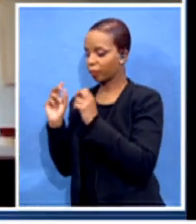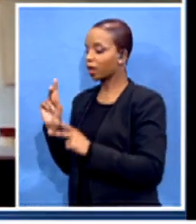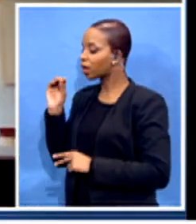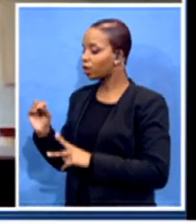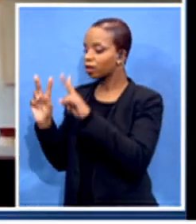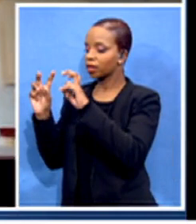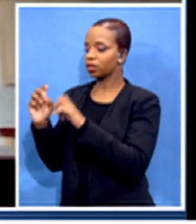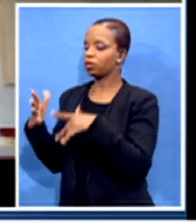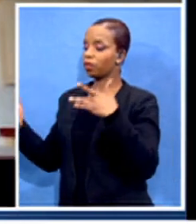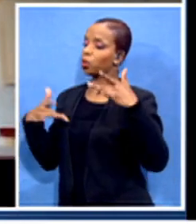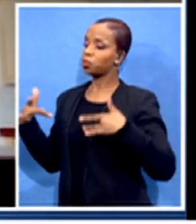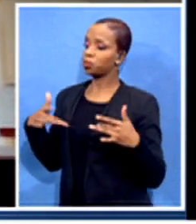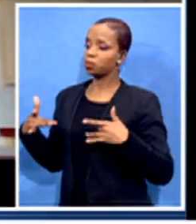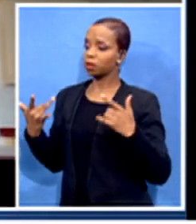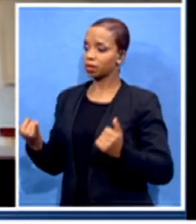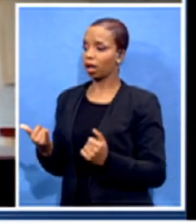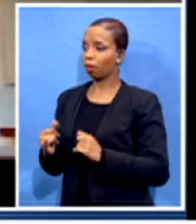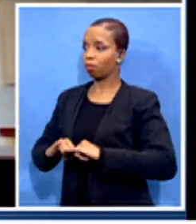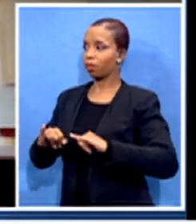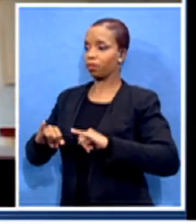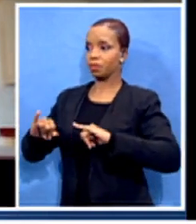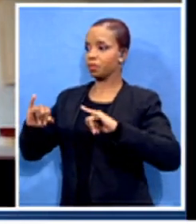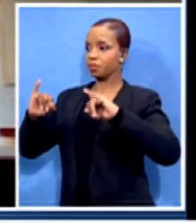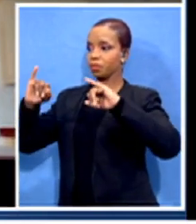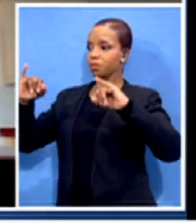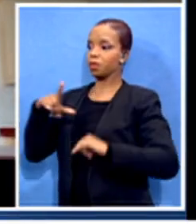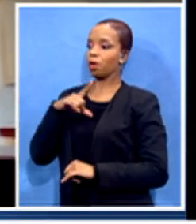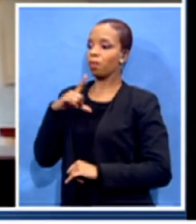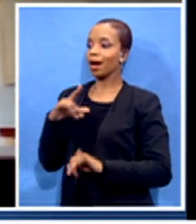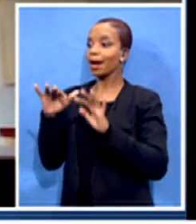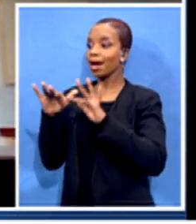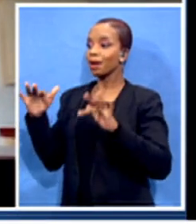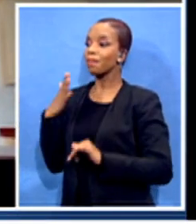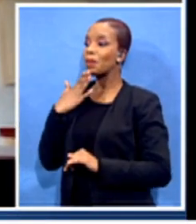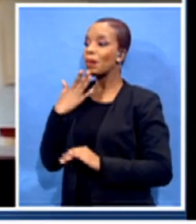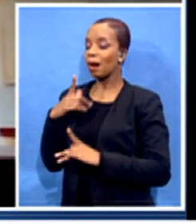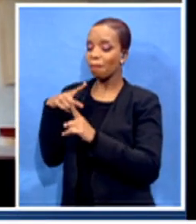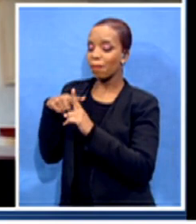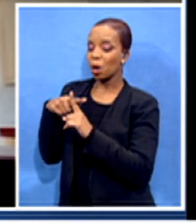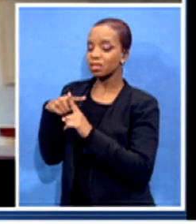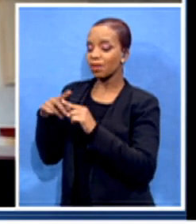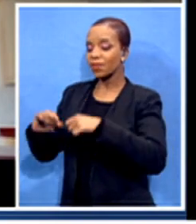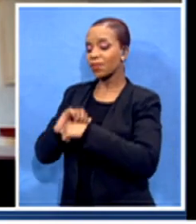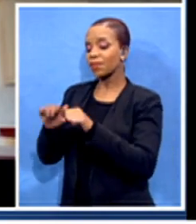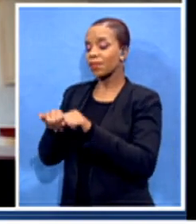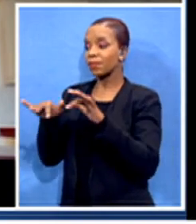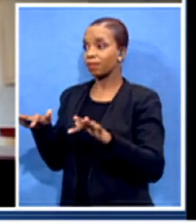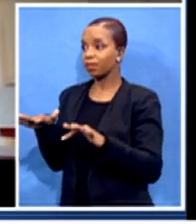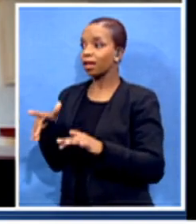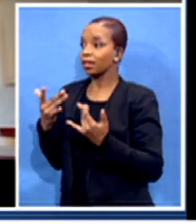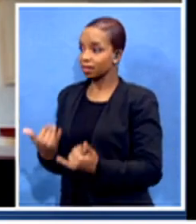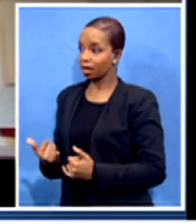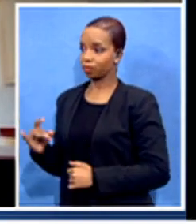concern with regards to stigma attached to coronavirus positive persons. And some people are now scared